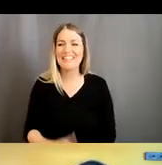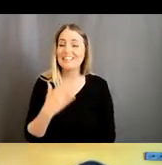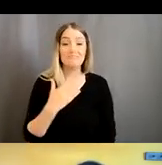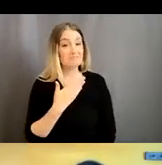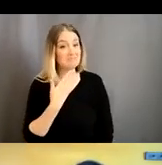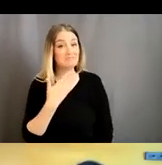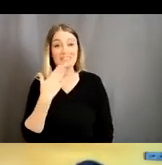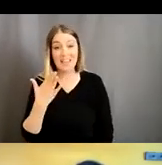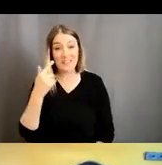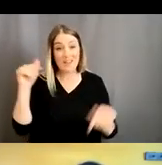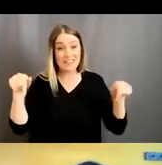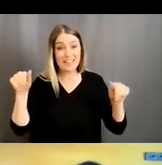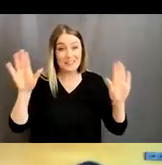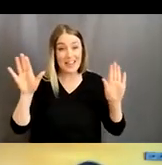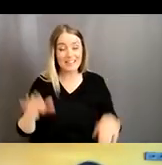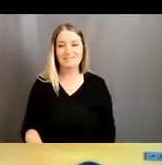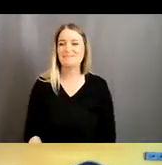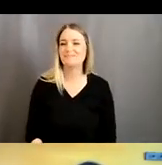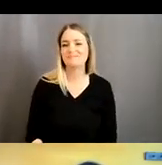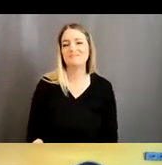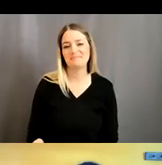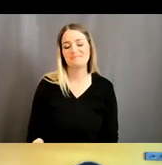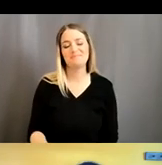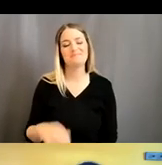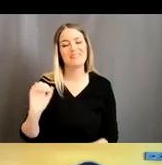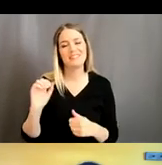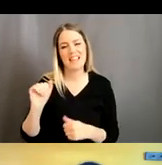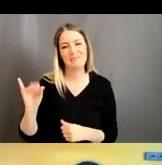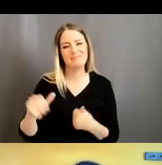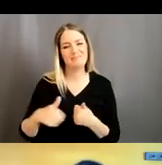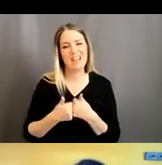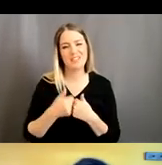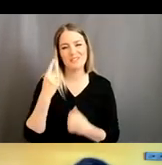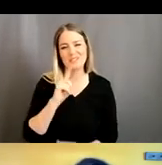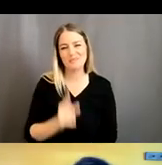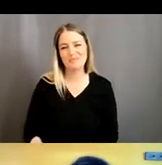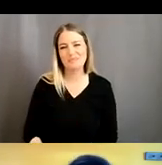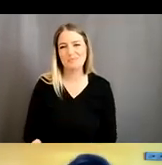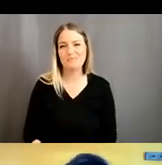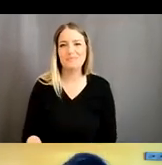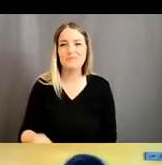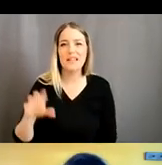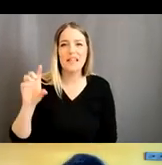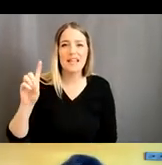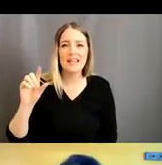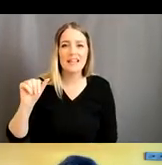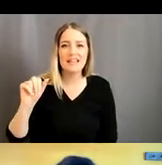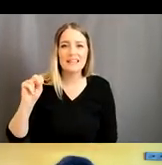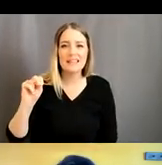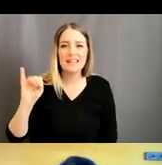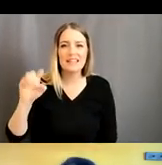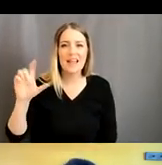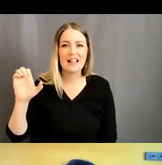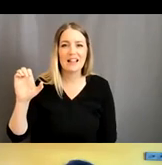this. This is great. This is Definitely. fantastic. It's a challenge for sure. Yeah. Okay. I'd like to just share an example